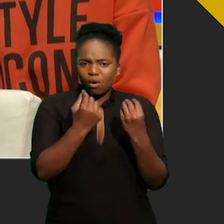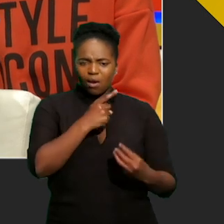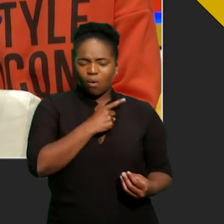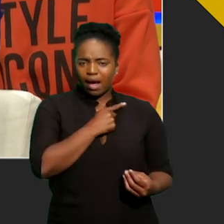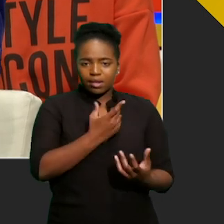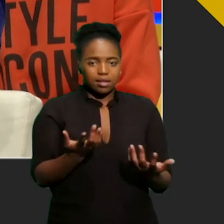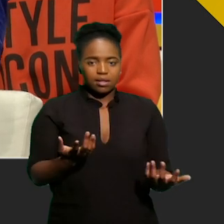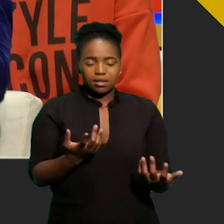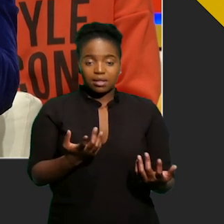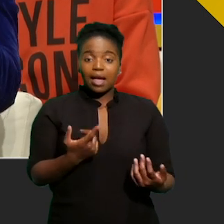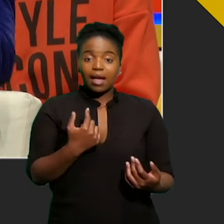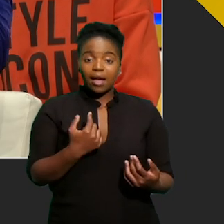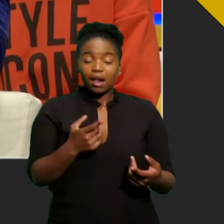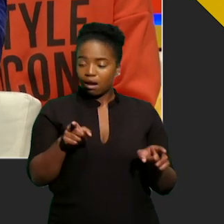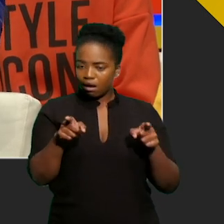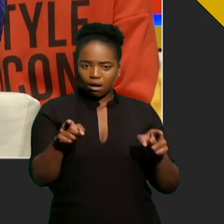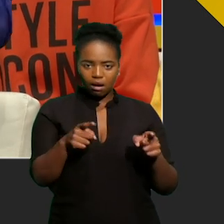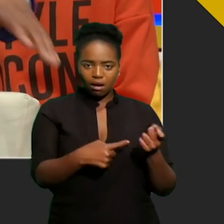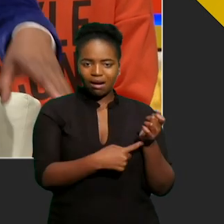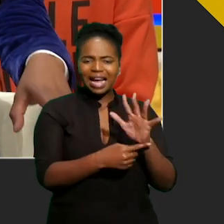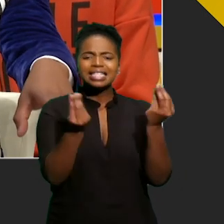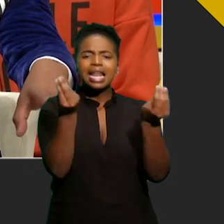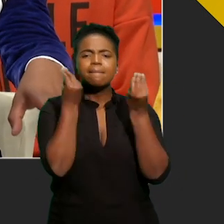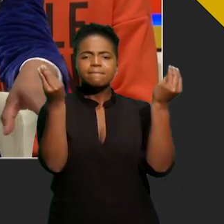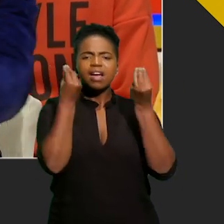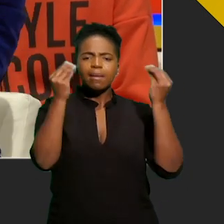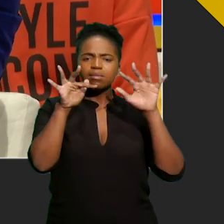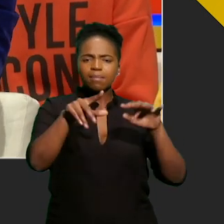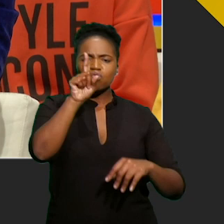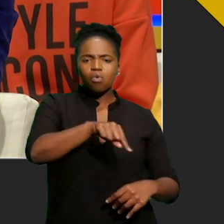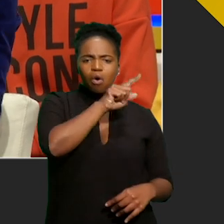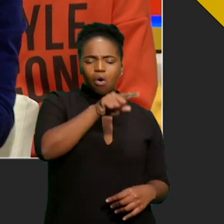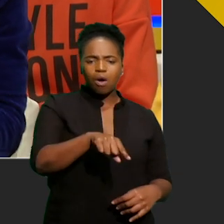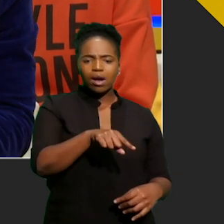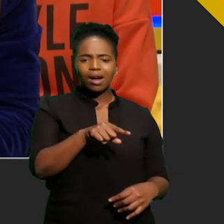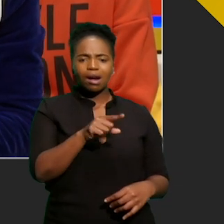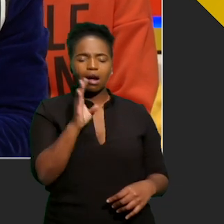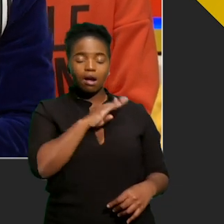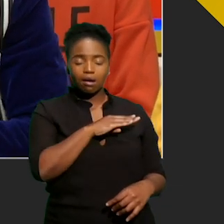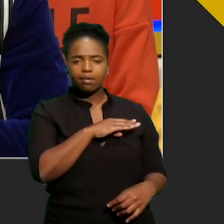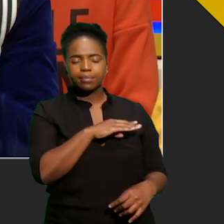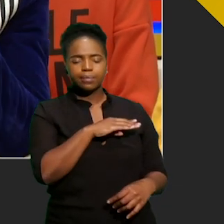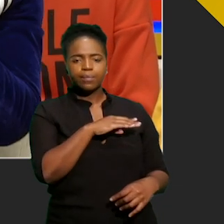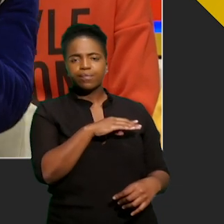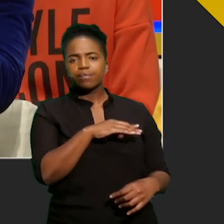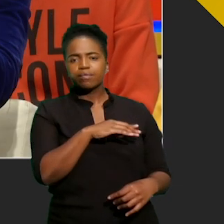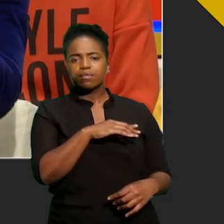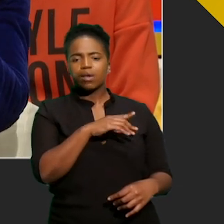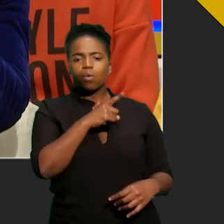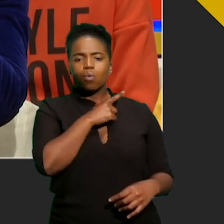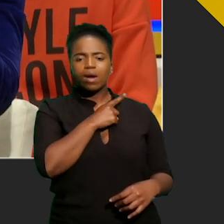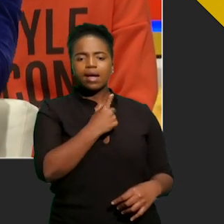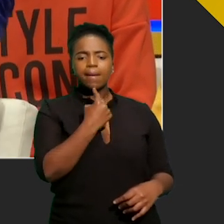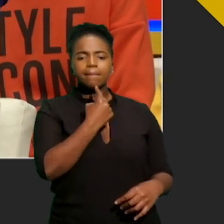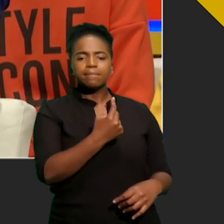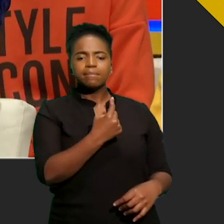people, I can say, ban authority to expose a celebrity is wrong. Yeah. On other side. Okay. Baya was